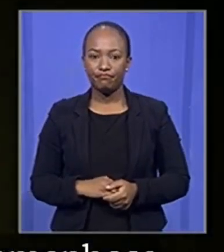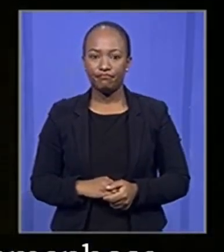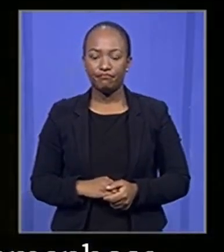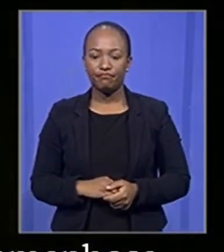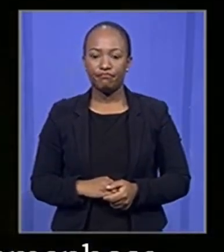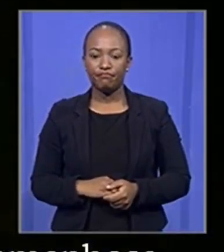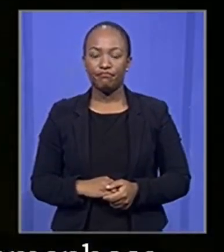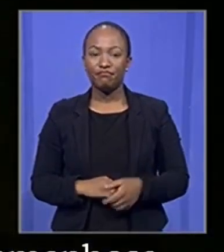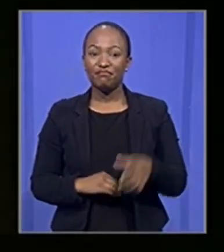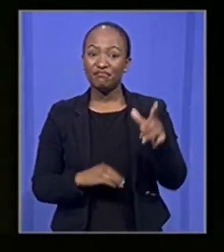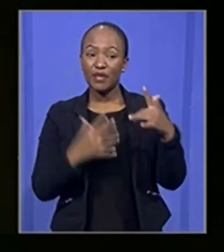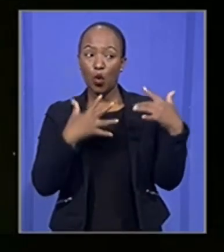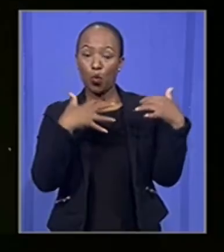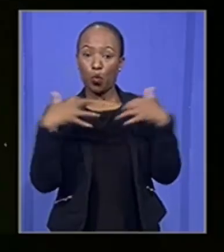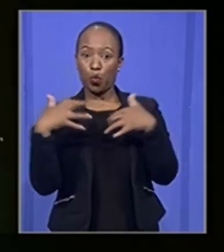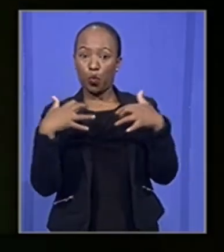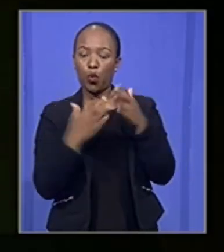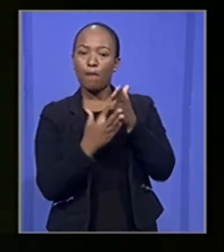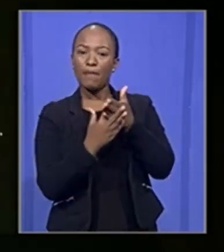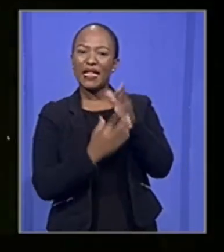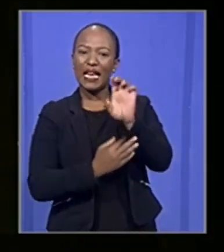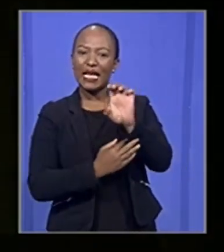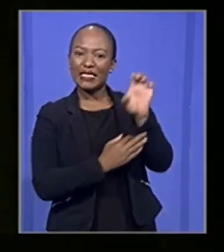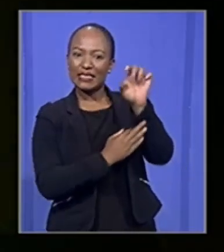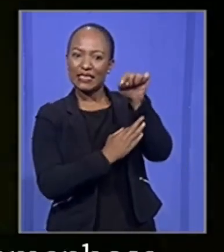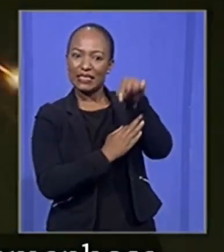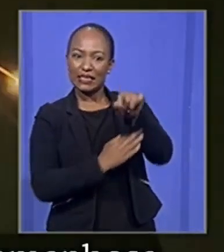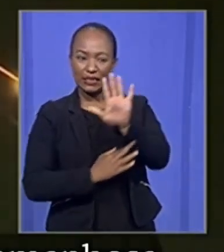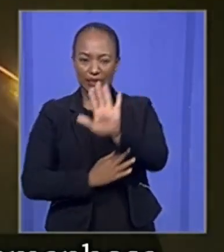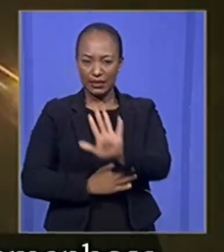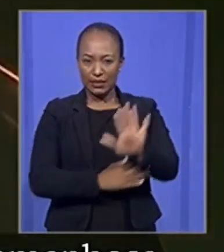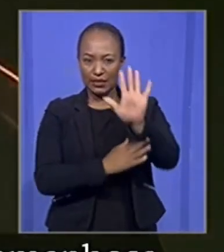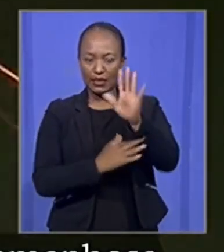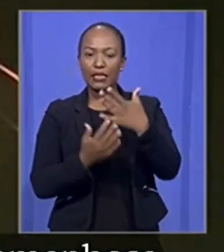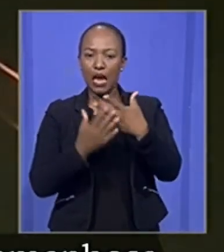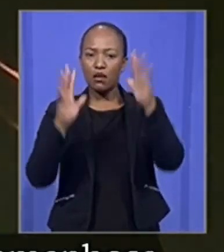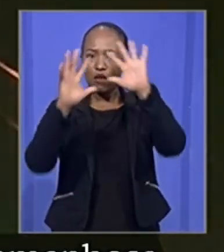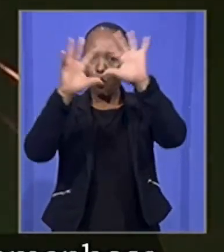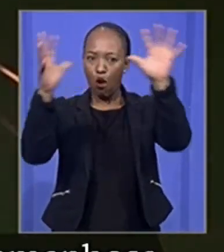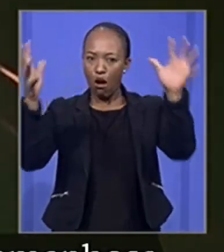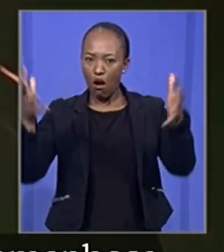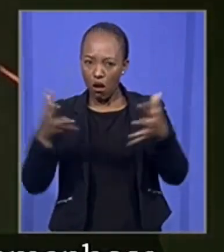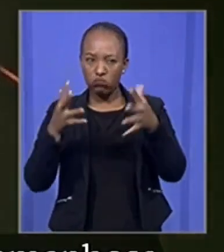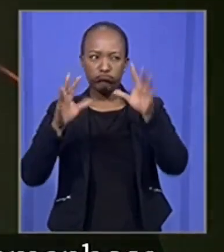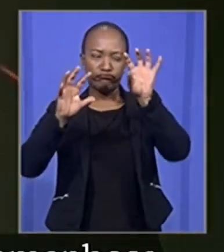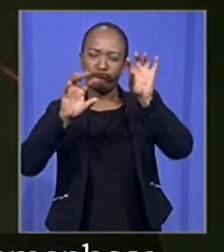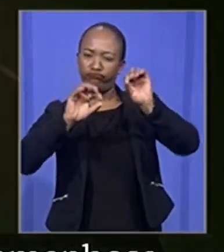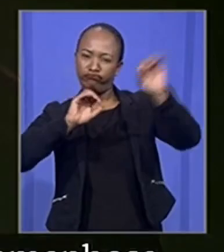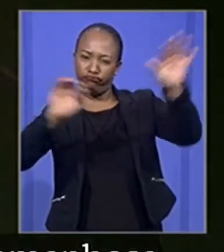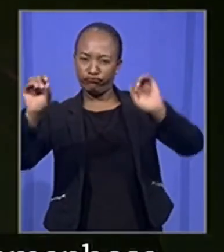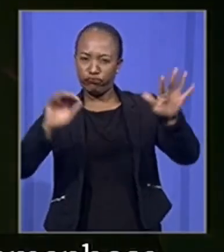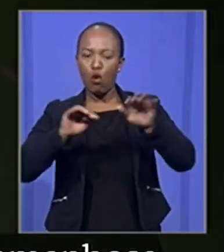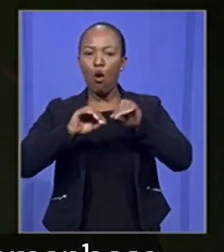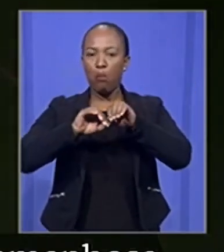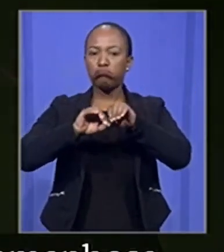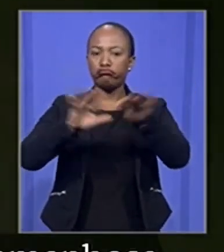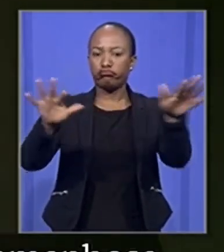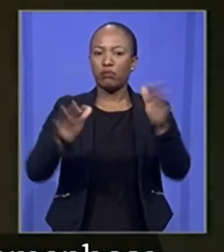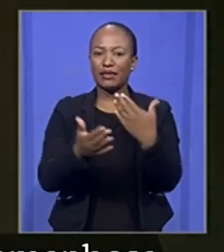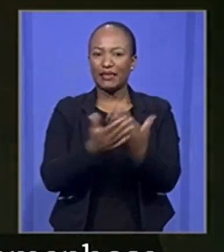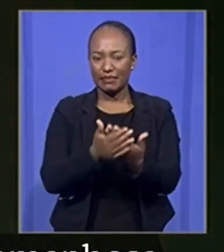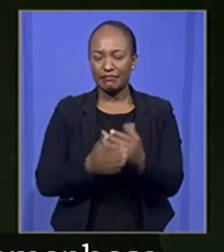Ntwa e Middle East e ka kekela ho ya dikarolong tse ding tsa lefatshe. Sena se hlaloswa ke mopresidente Cyril Ramaphosa. We did